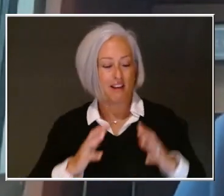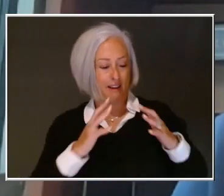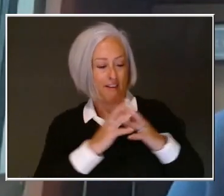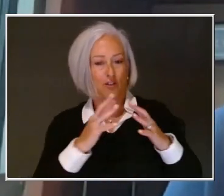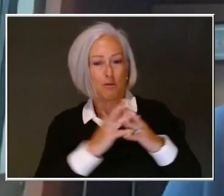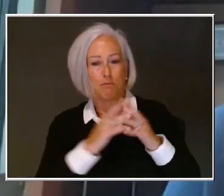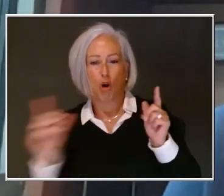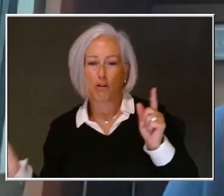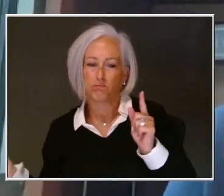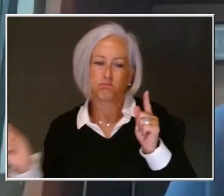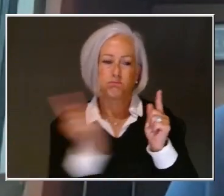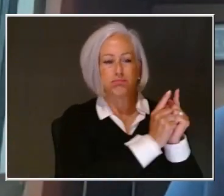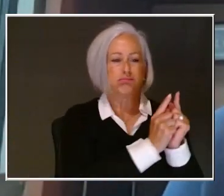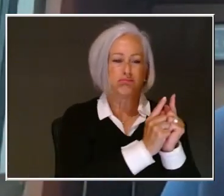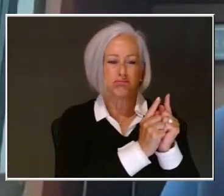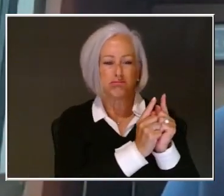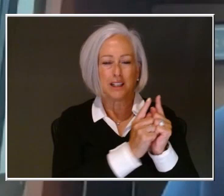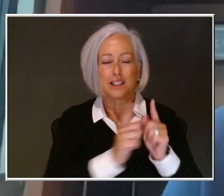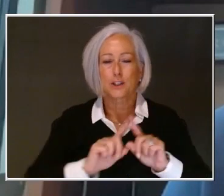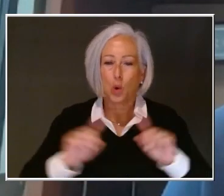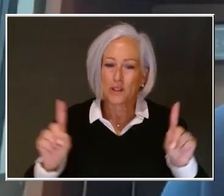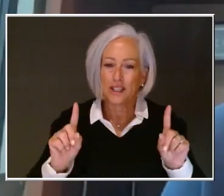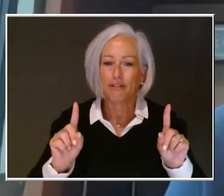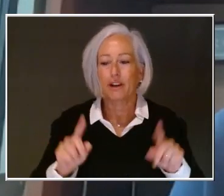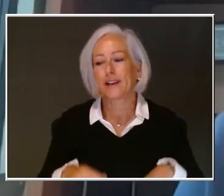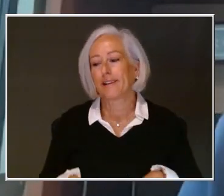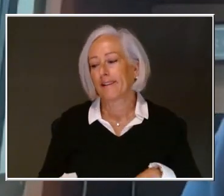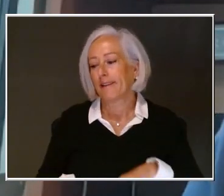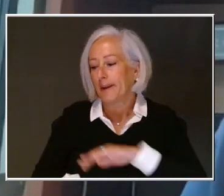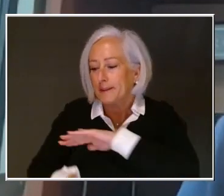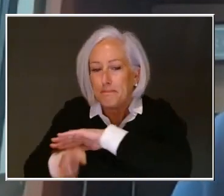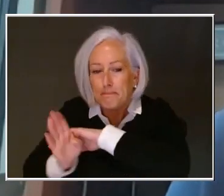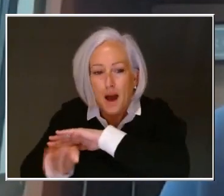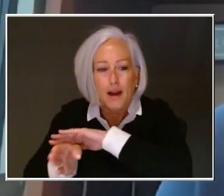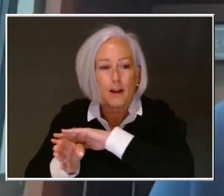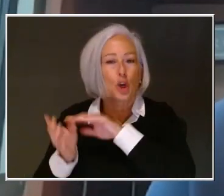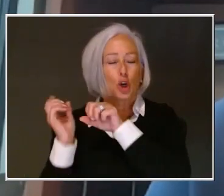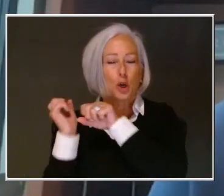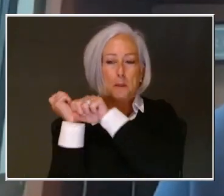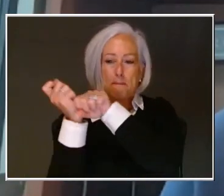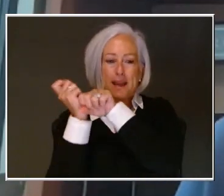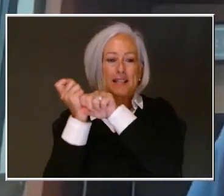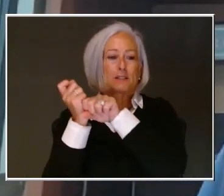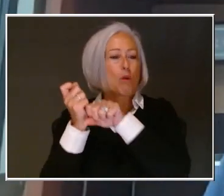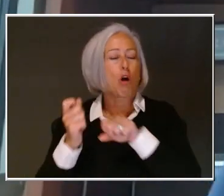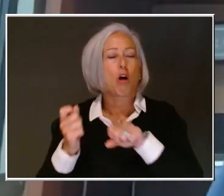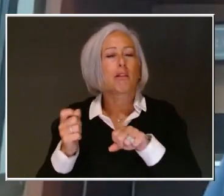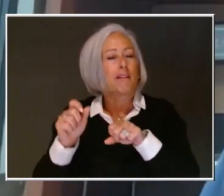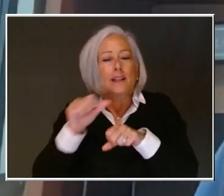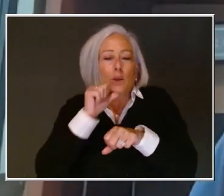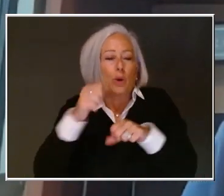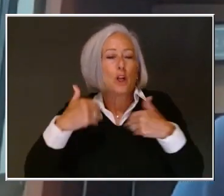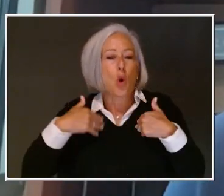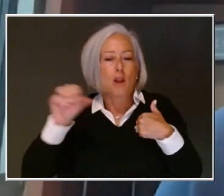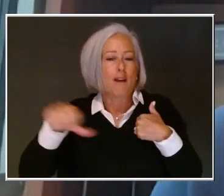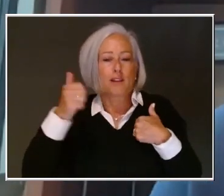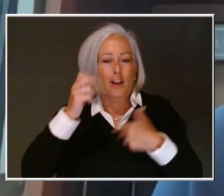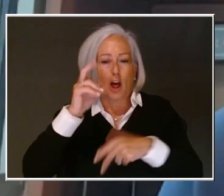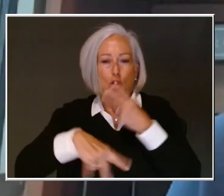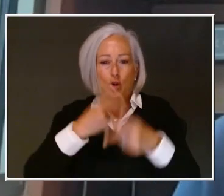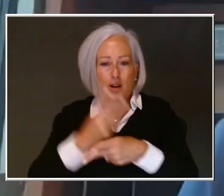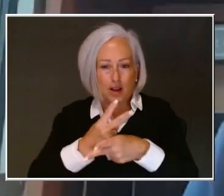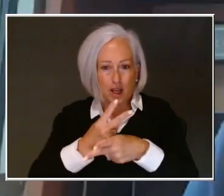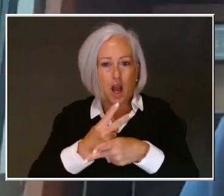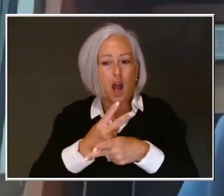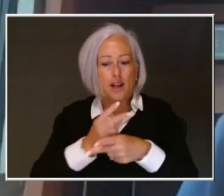sport, or baseball, soccer, anything else, there's really not another sport you can think of with that repetitive jumping and landing on a hard